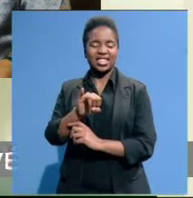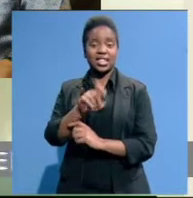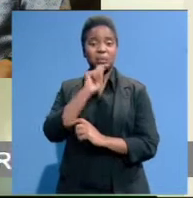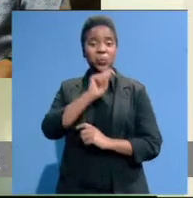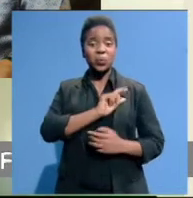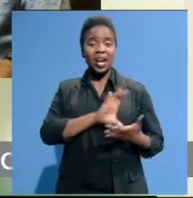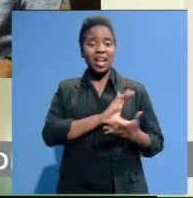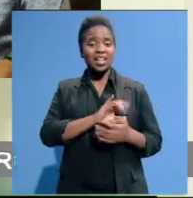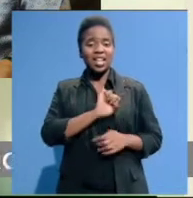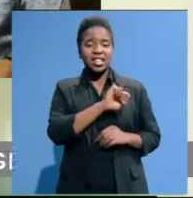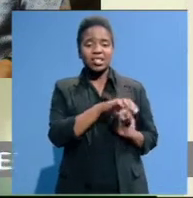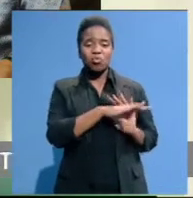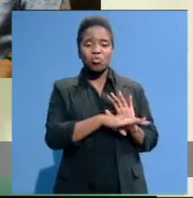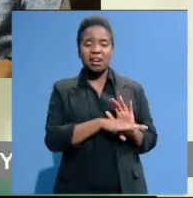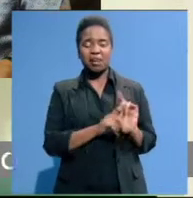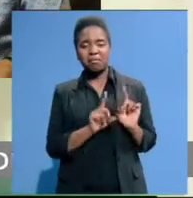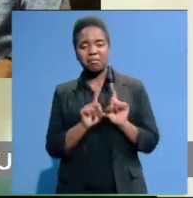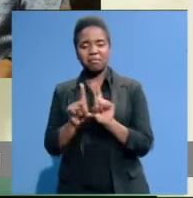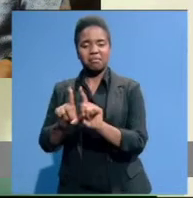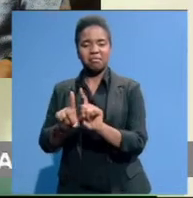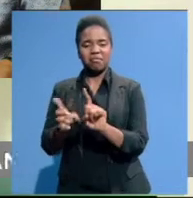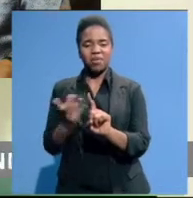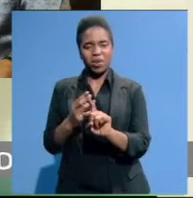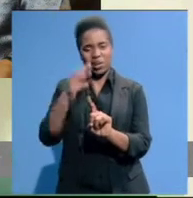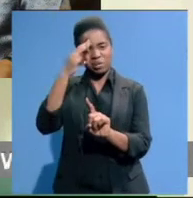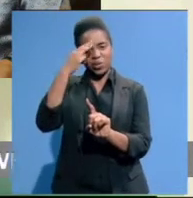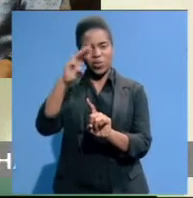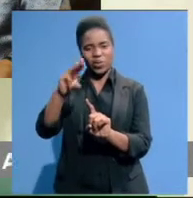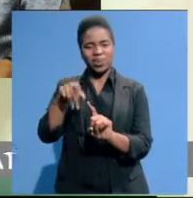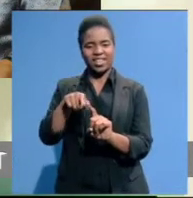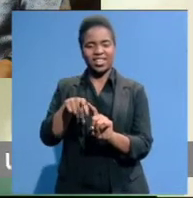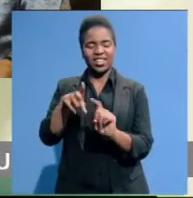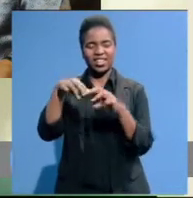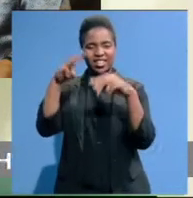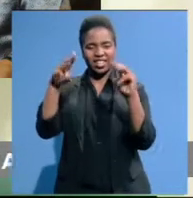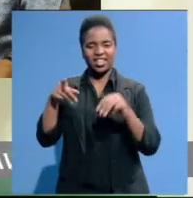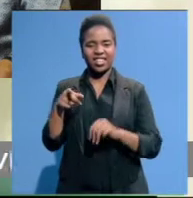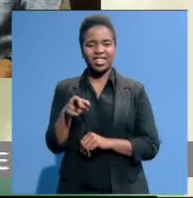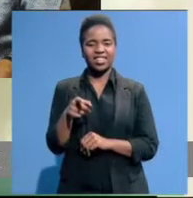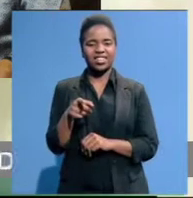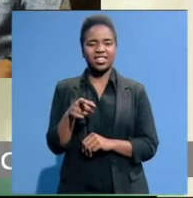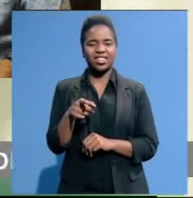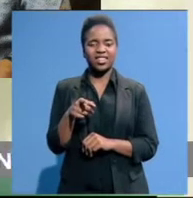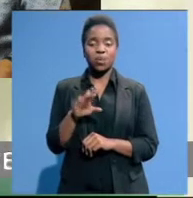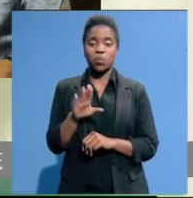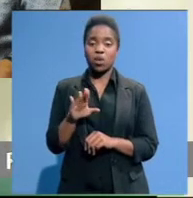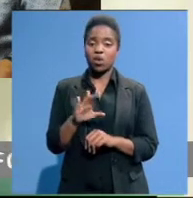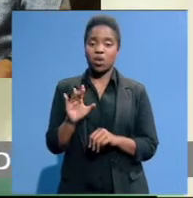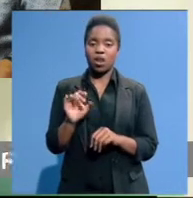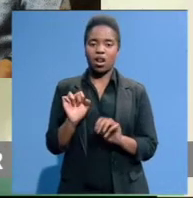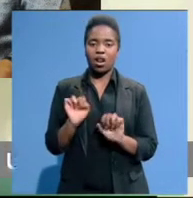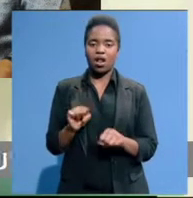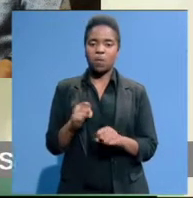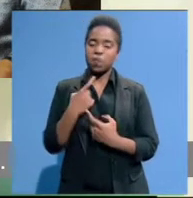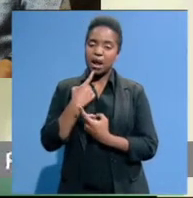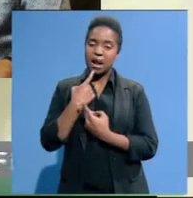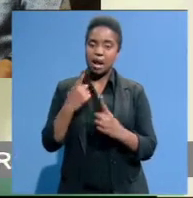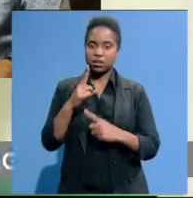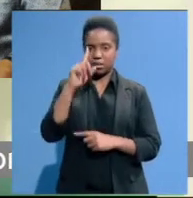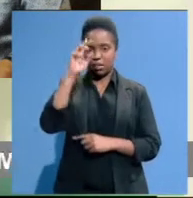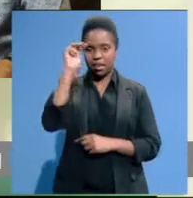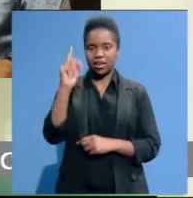to do that. And I gladly really agreed. And Tata asked me what was I going to